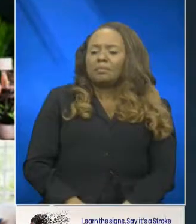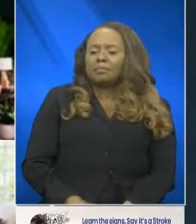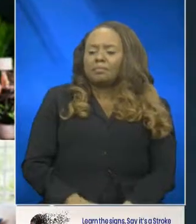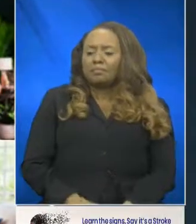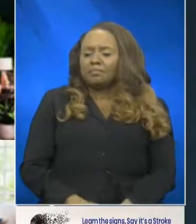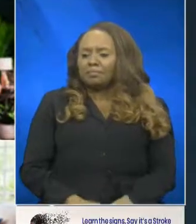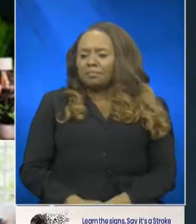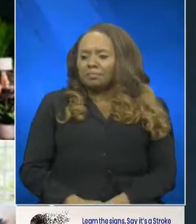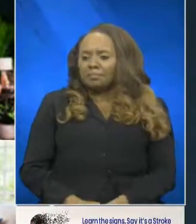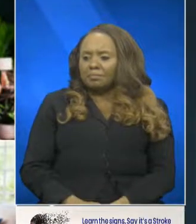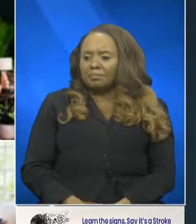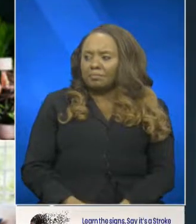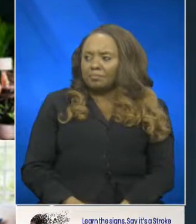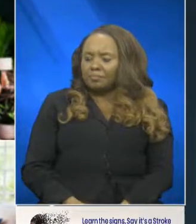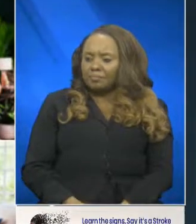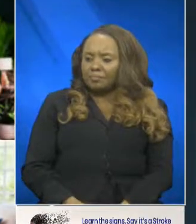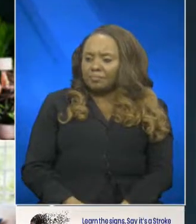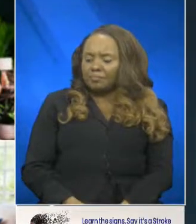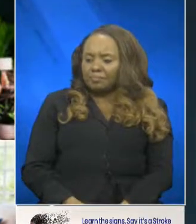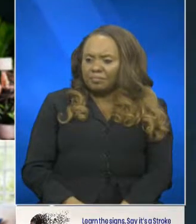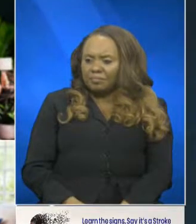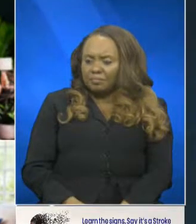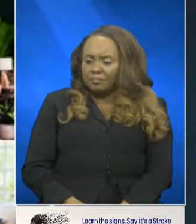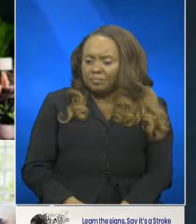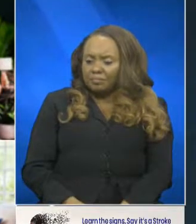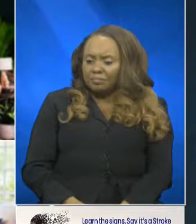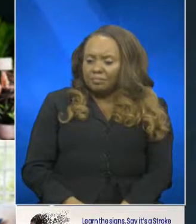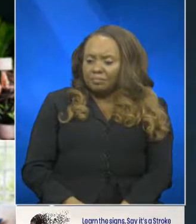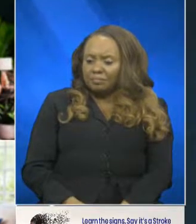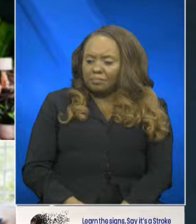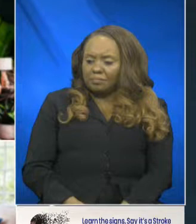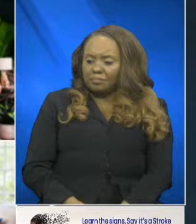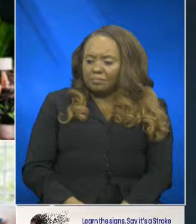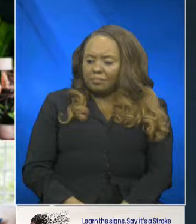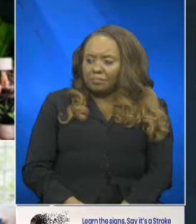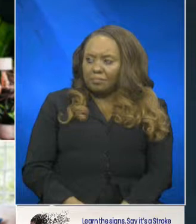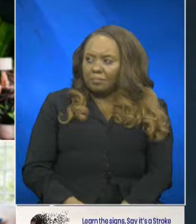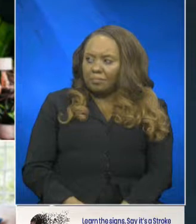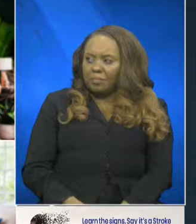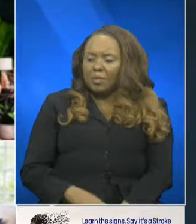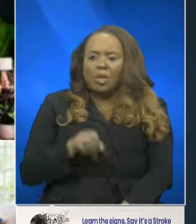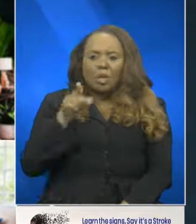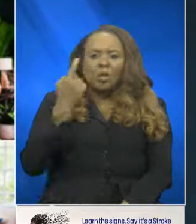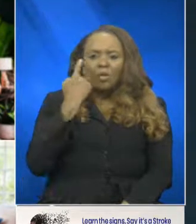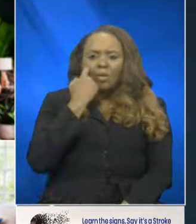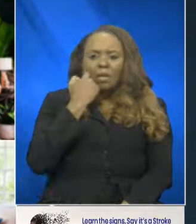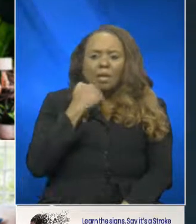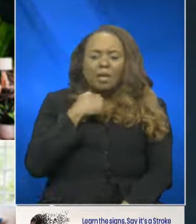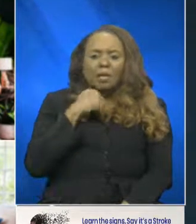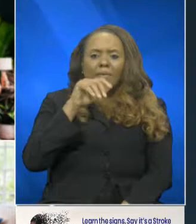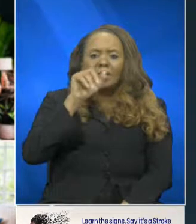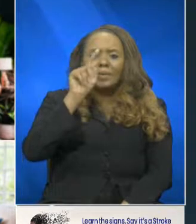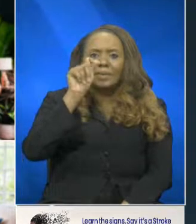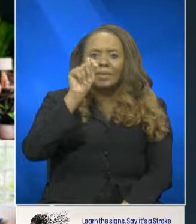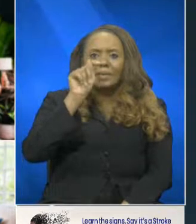that you had a TIA recently?